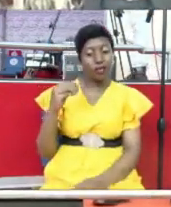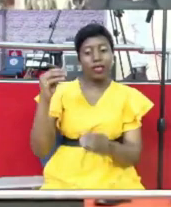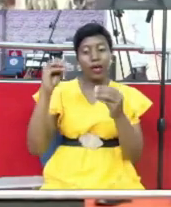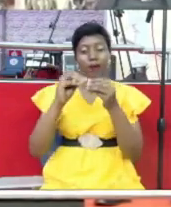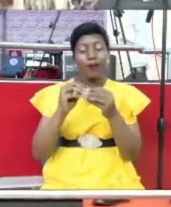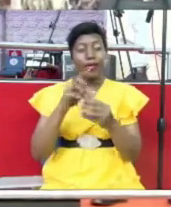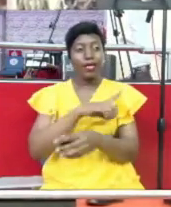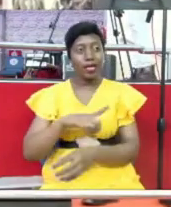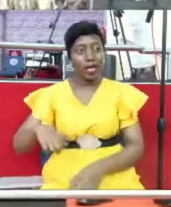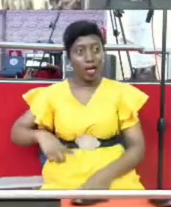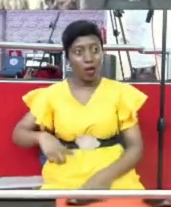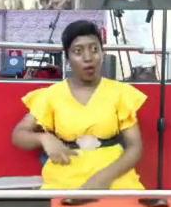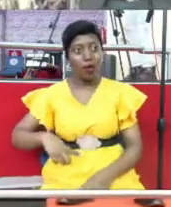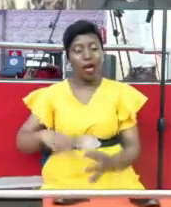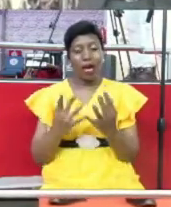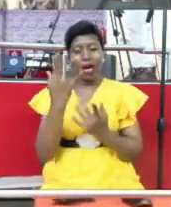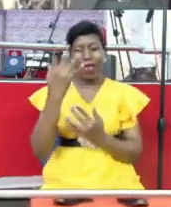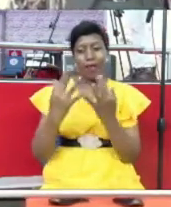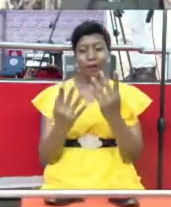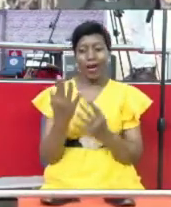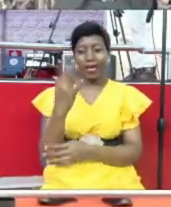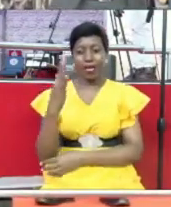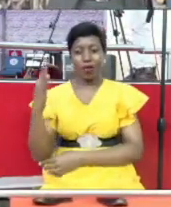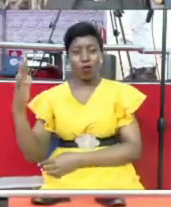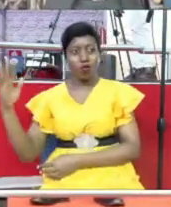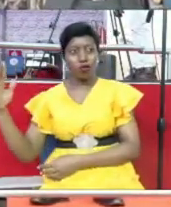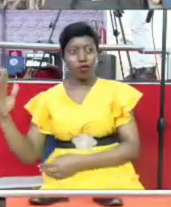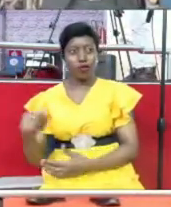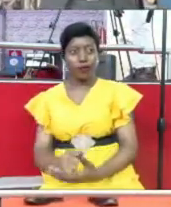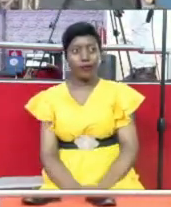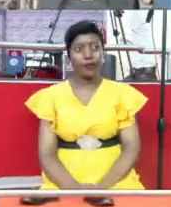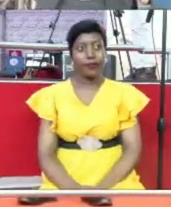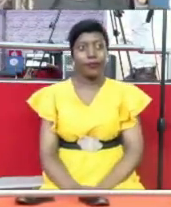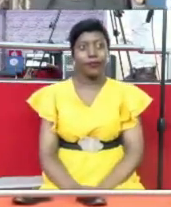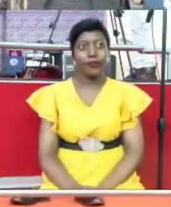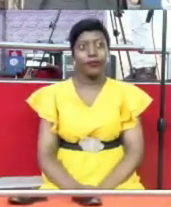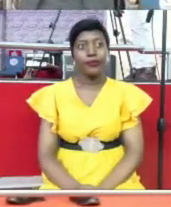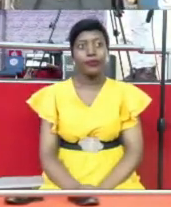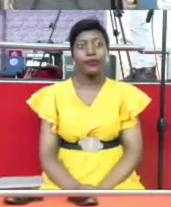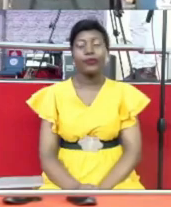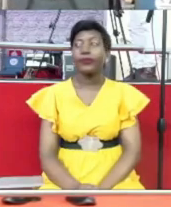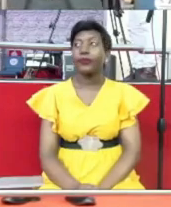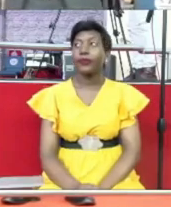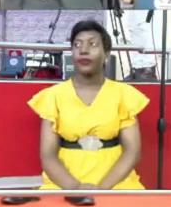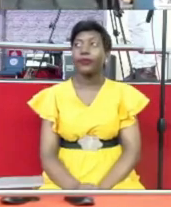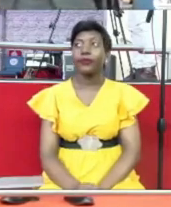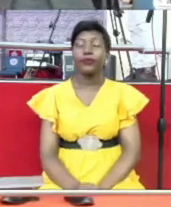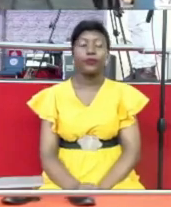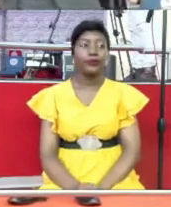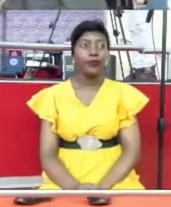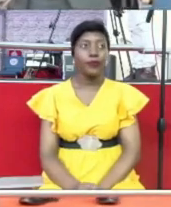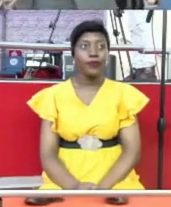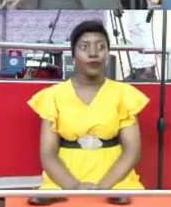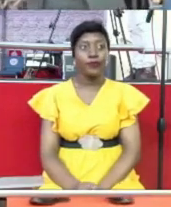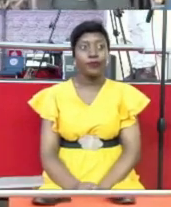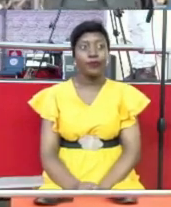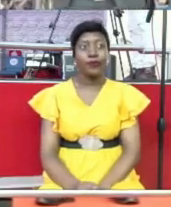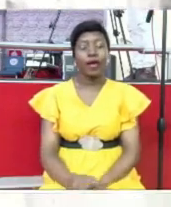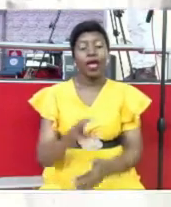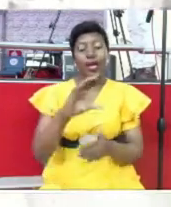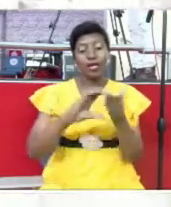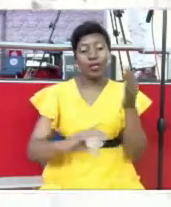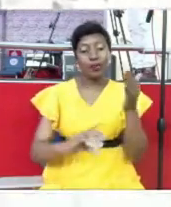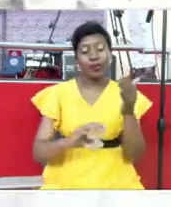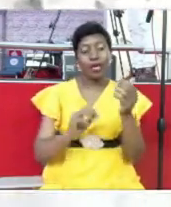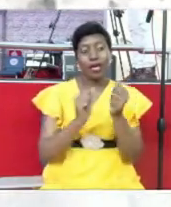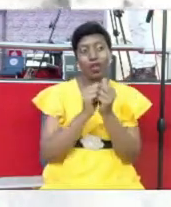at the burning bush, pale tunapoanzia mlango wa 3 ambapo Musa anakutana na Mungu katika moto uliokuwa unawaka, and chapter 12